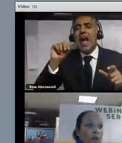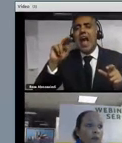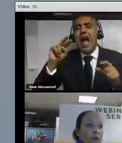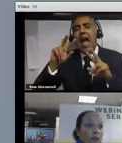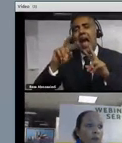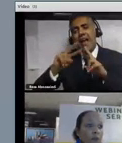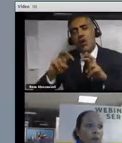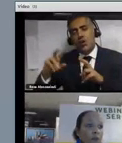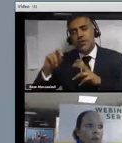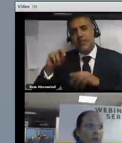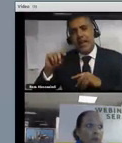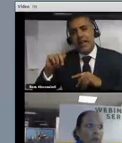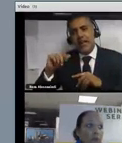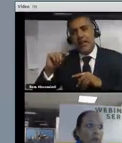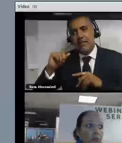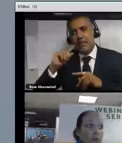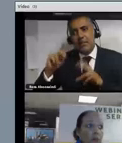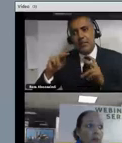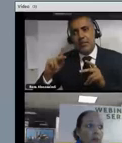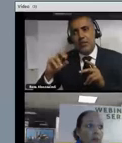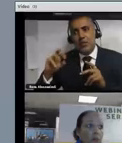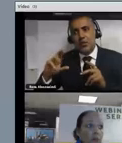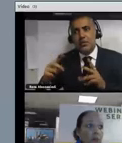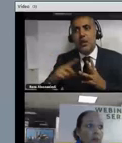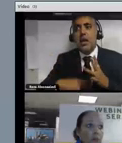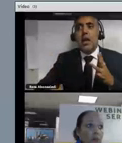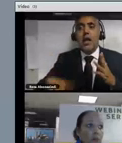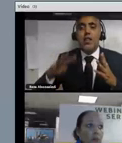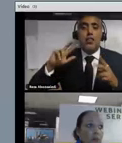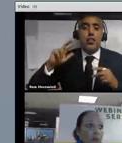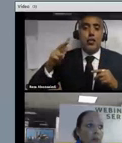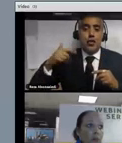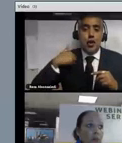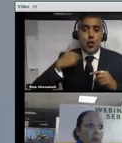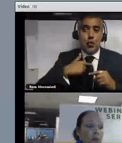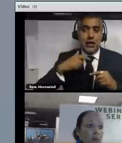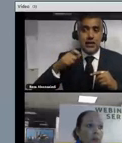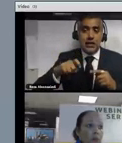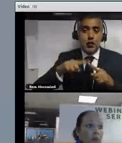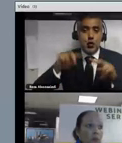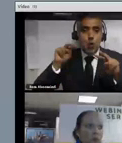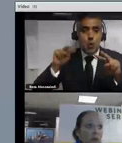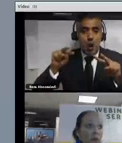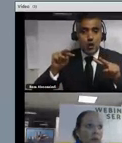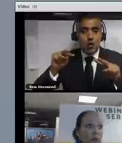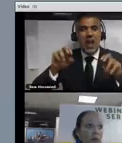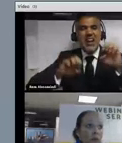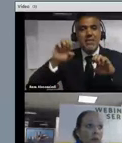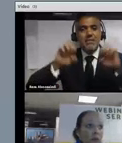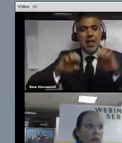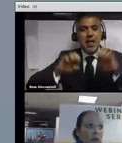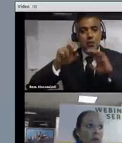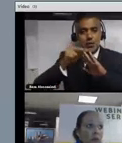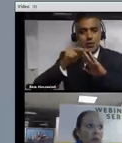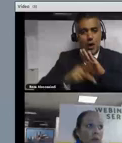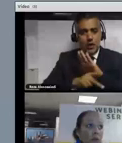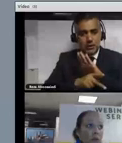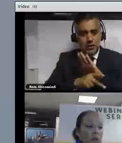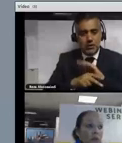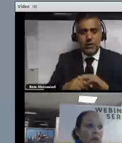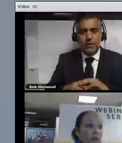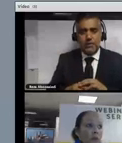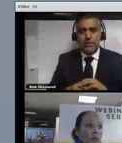people, say, who are involved in organizations. And third, we want to be able to monitor and evaluate those policies. Let's say